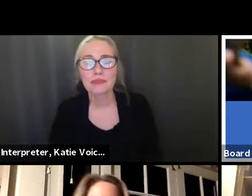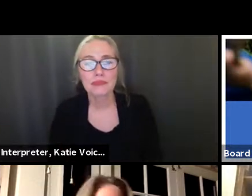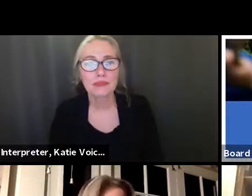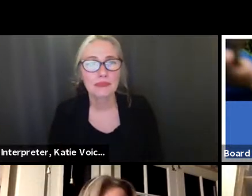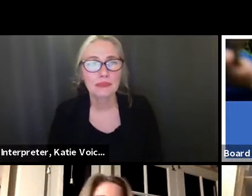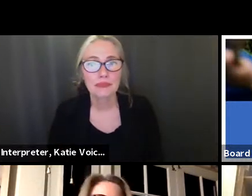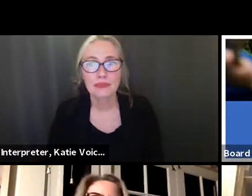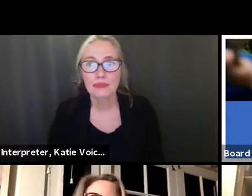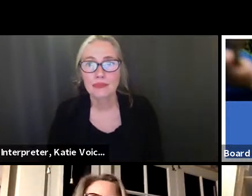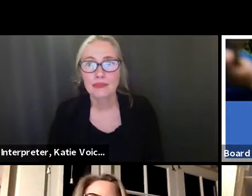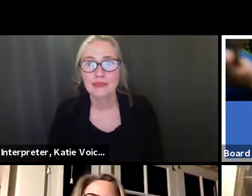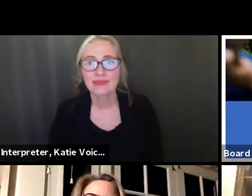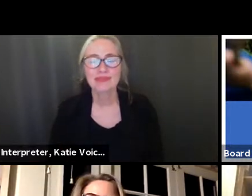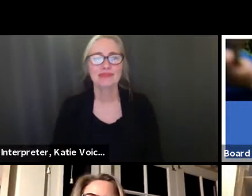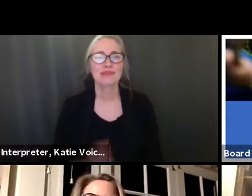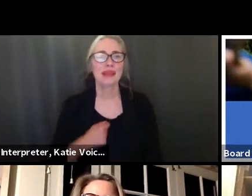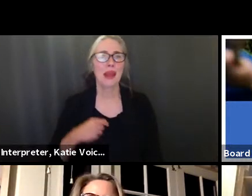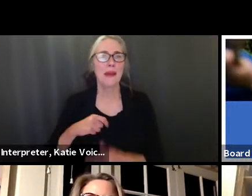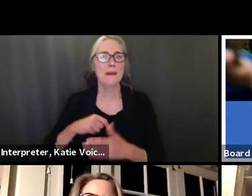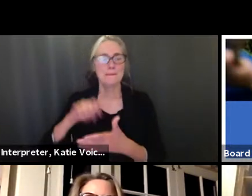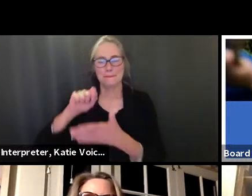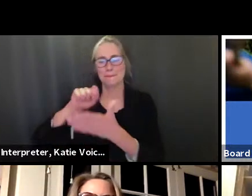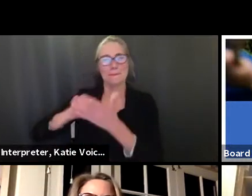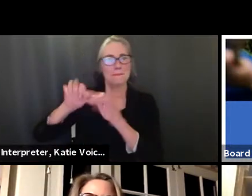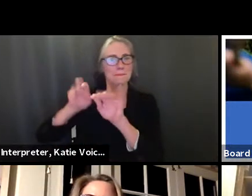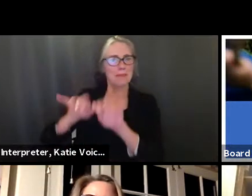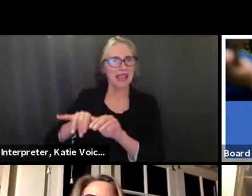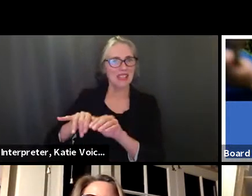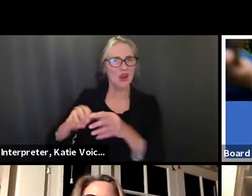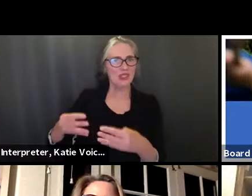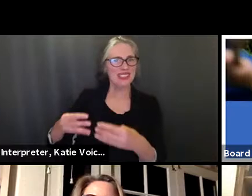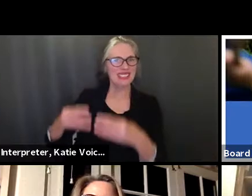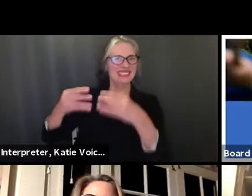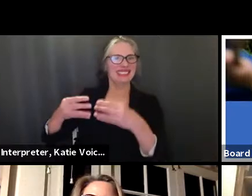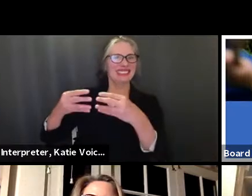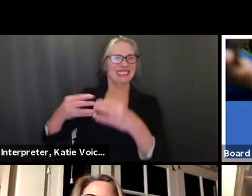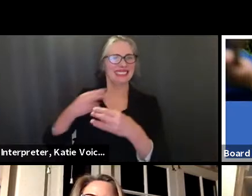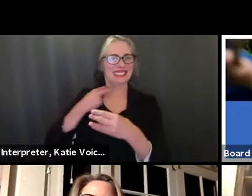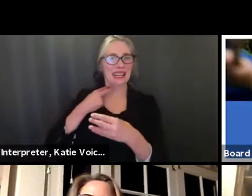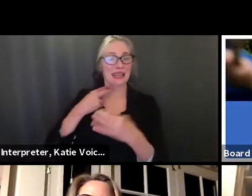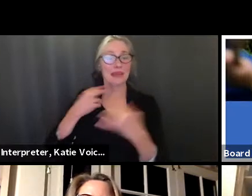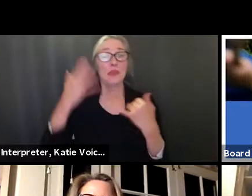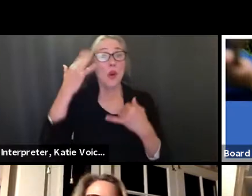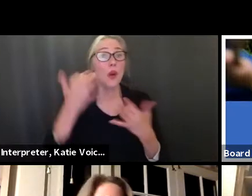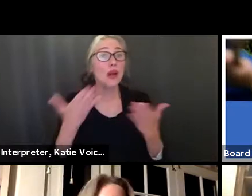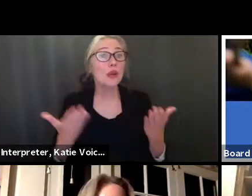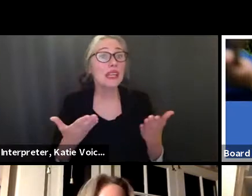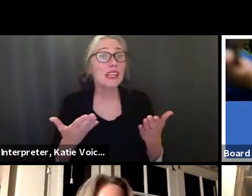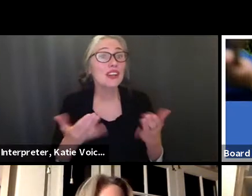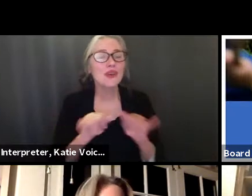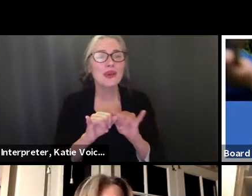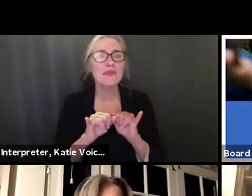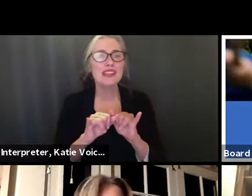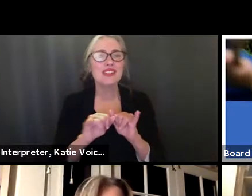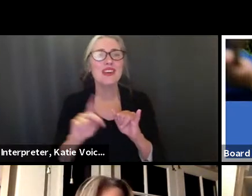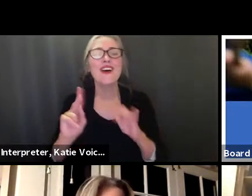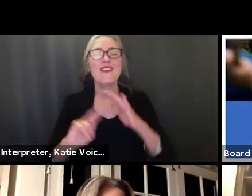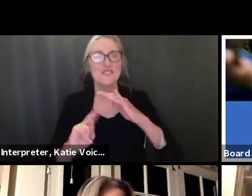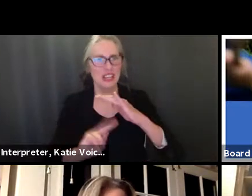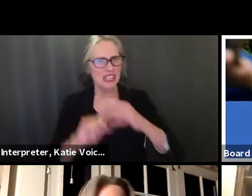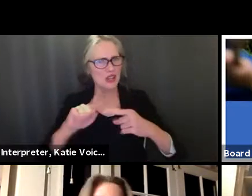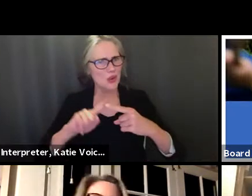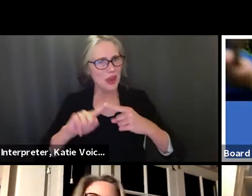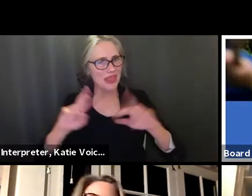my notes are stuck, sorry. So why are we here? We have been measuring kindergarten readiness as an outcome